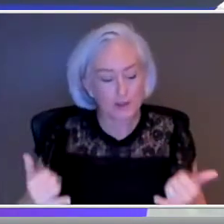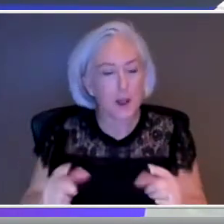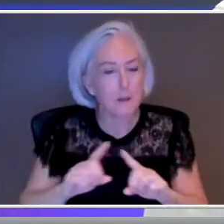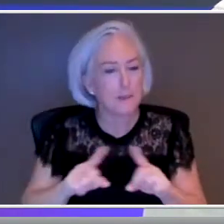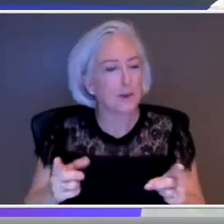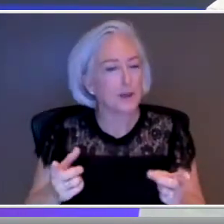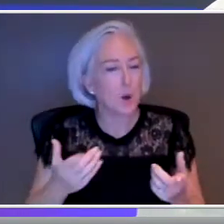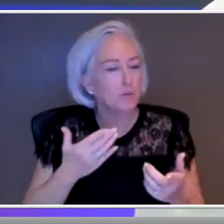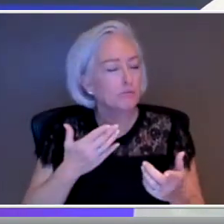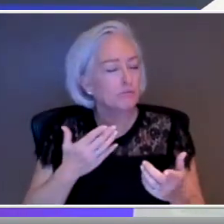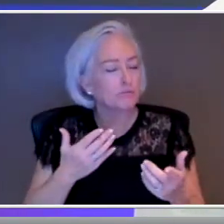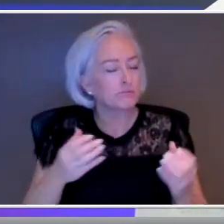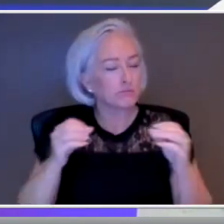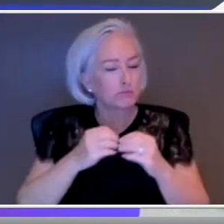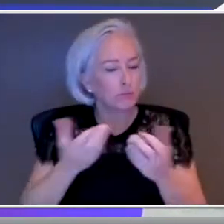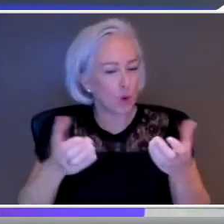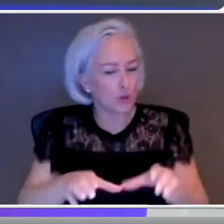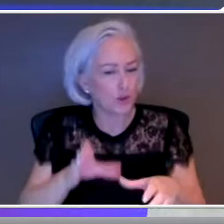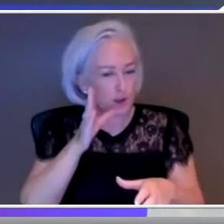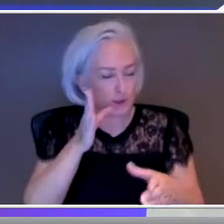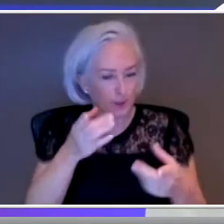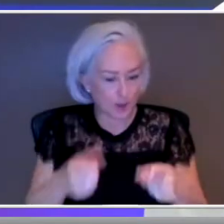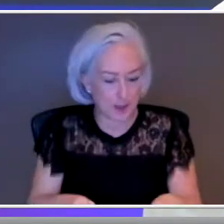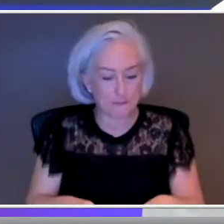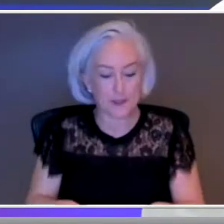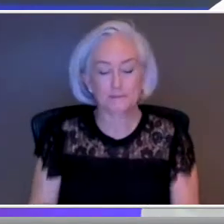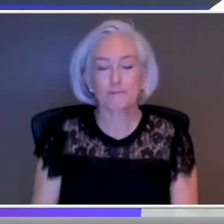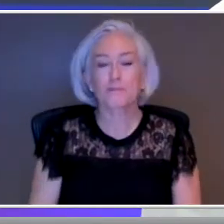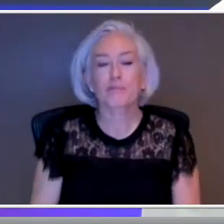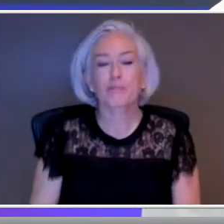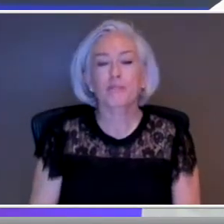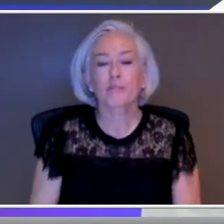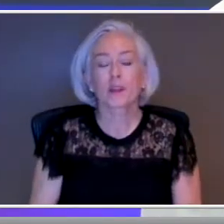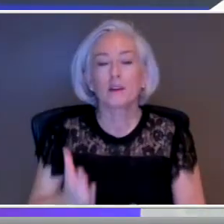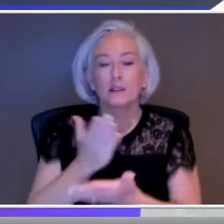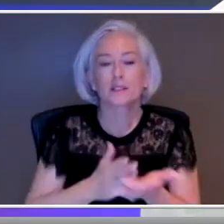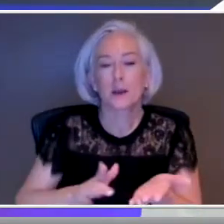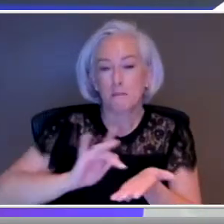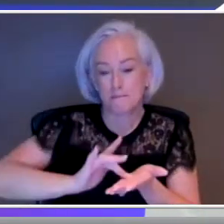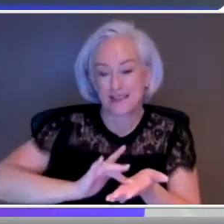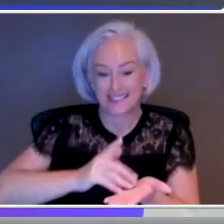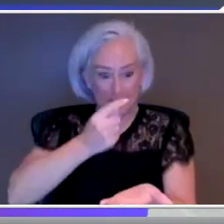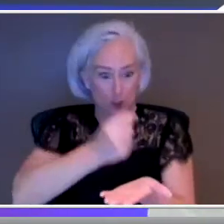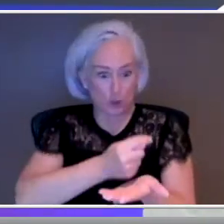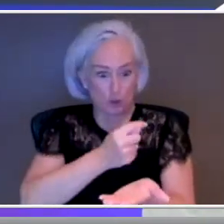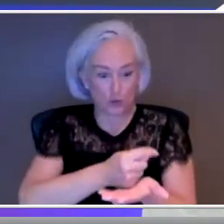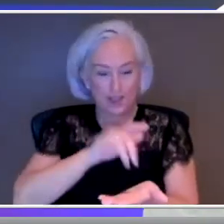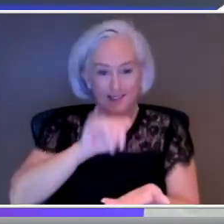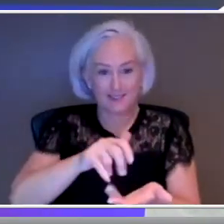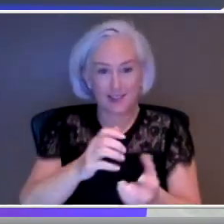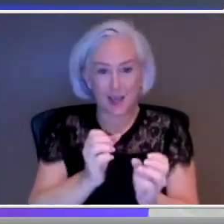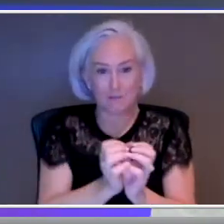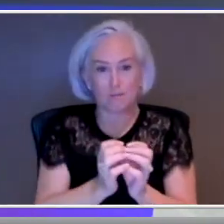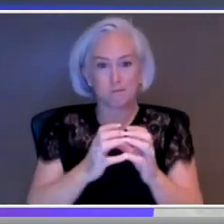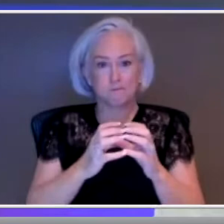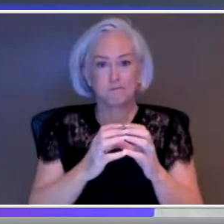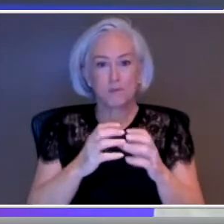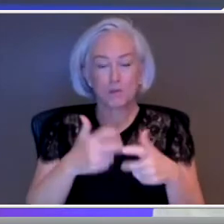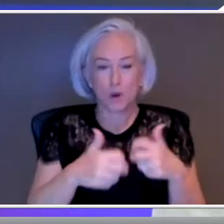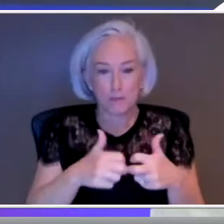Dr. Neff was talking about earlier, the medications that we can use to treat it can cause